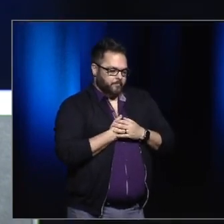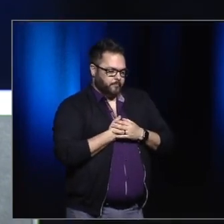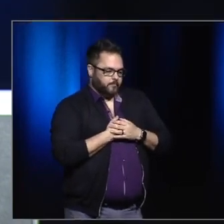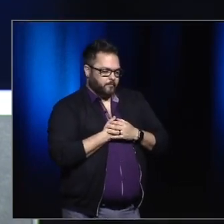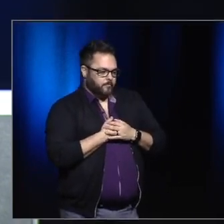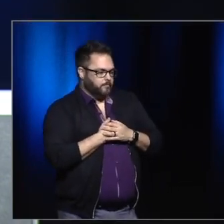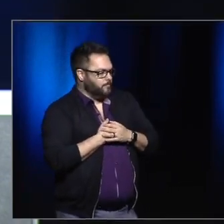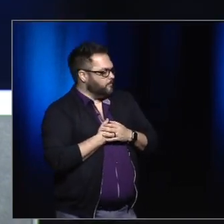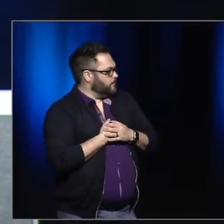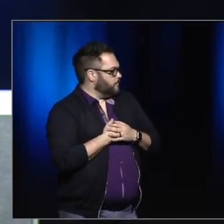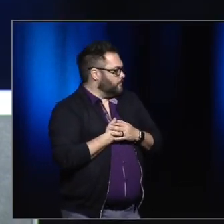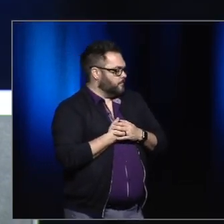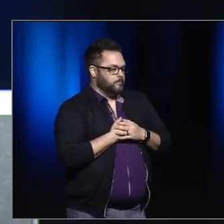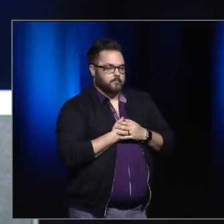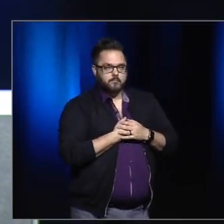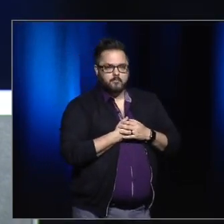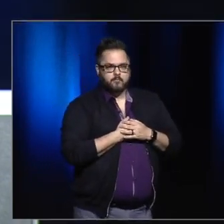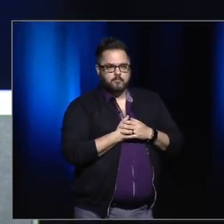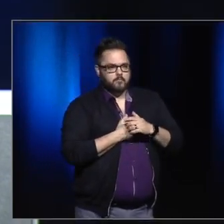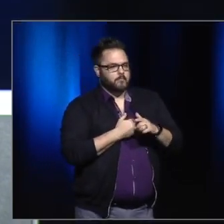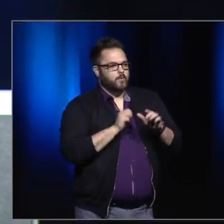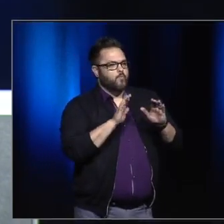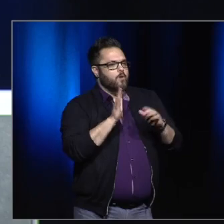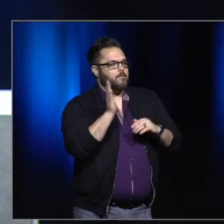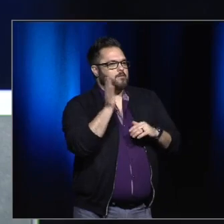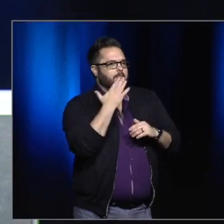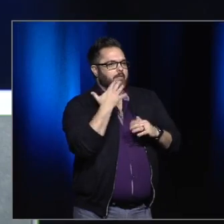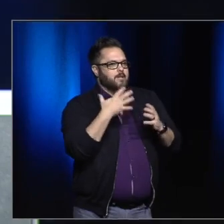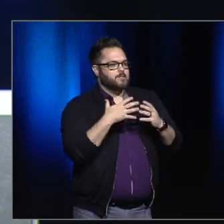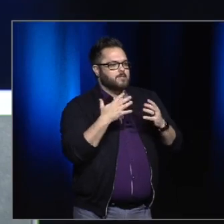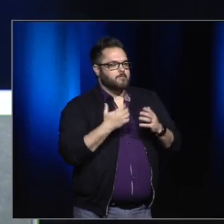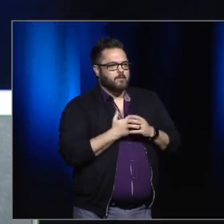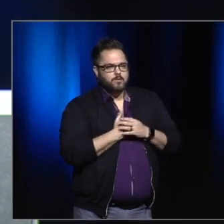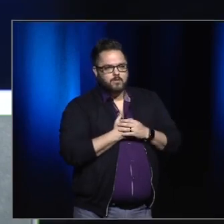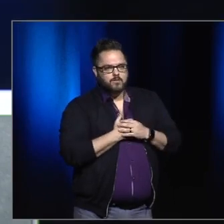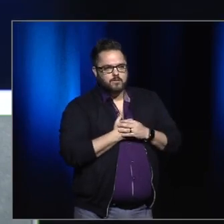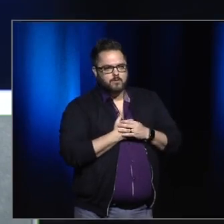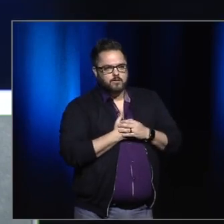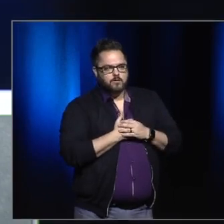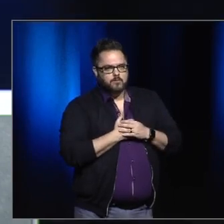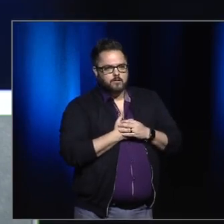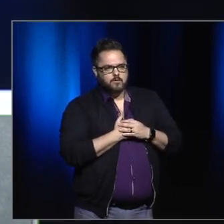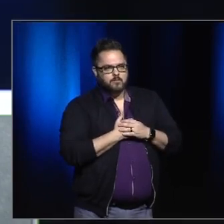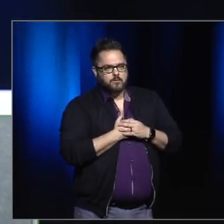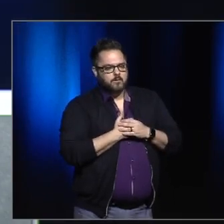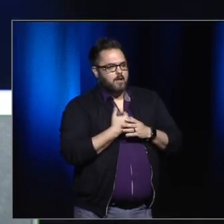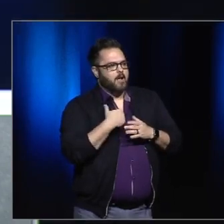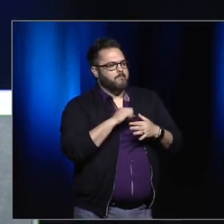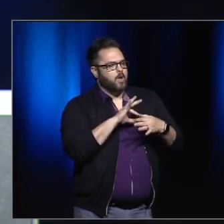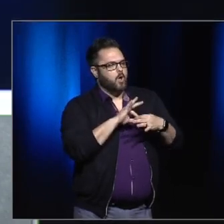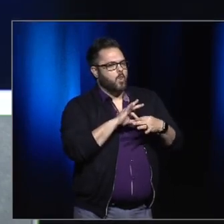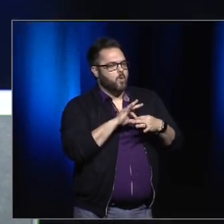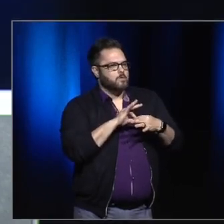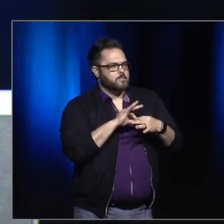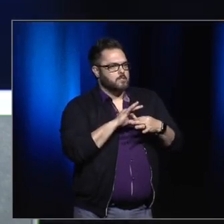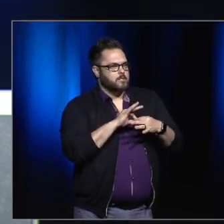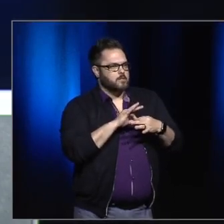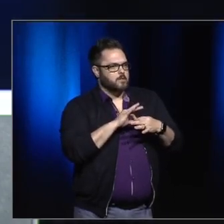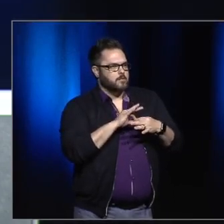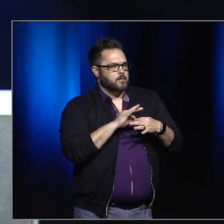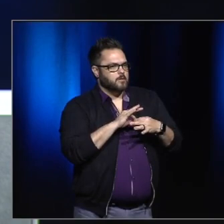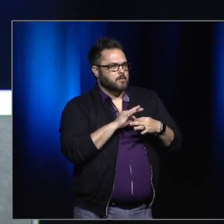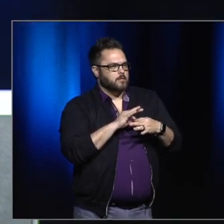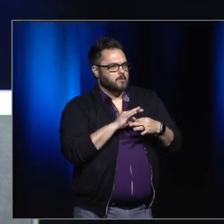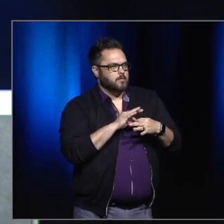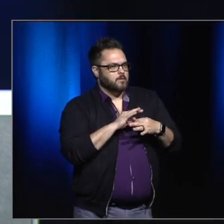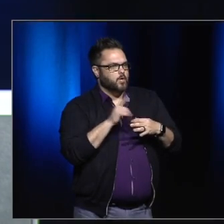Over to you, Michael. Great talk, Rocky. Thank you very much. You might remember I'm very closely connected to Hector's as well. I was probably the first person